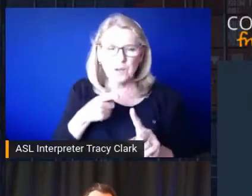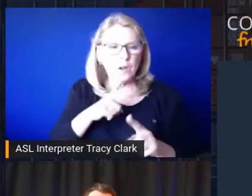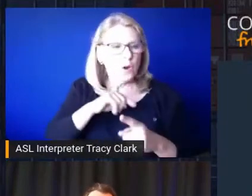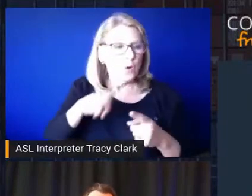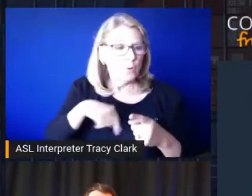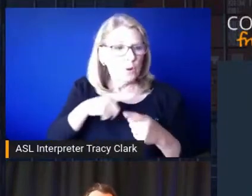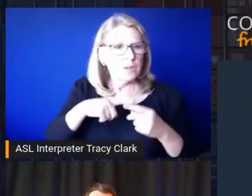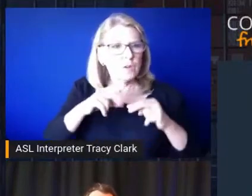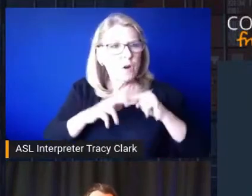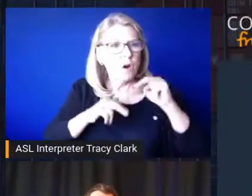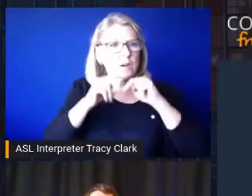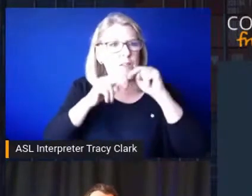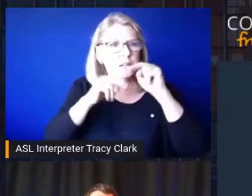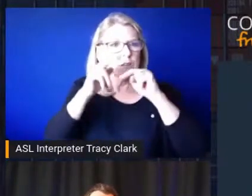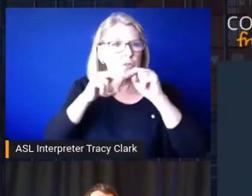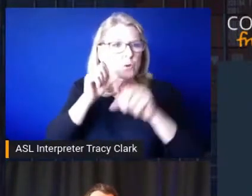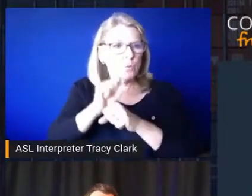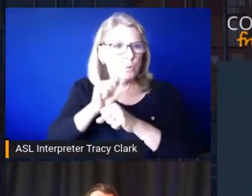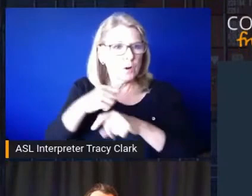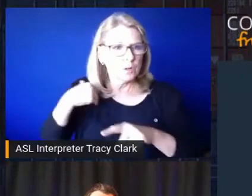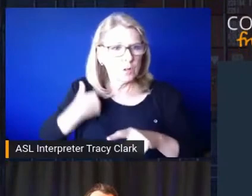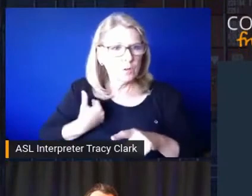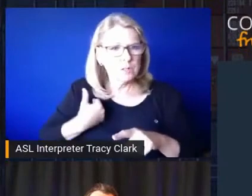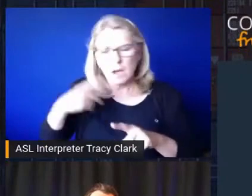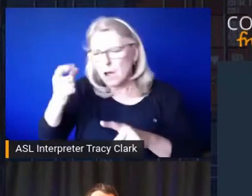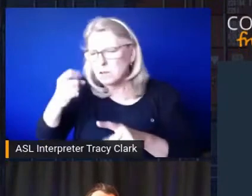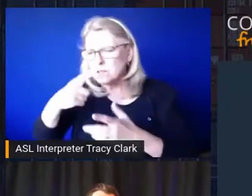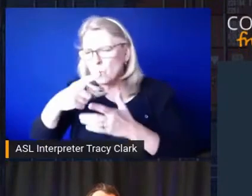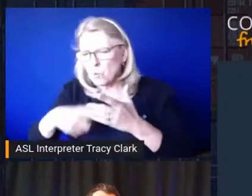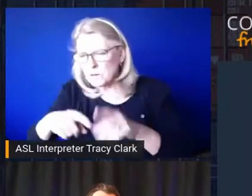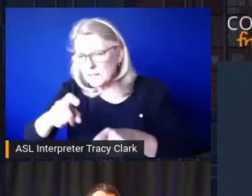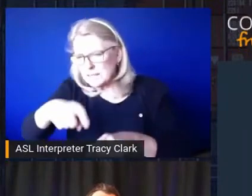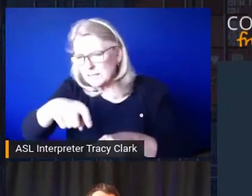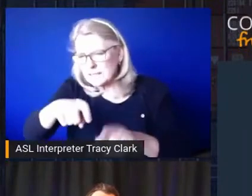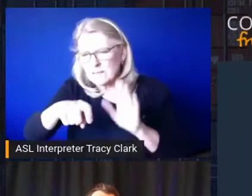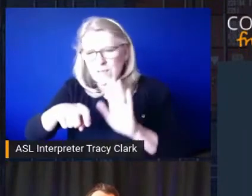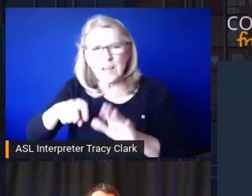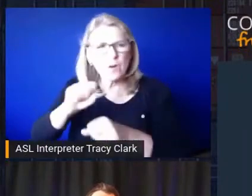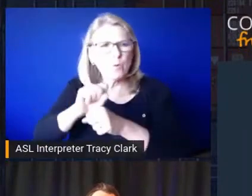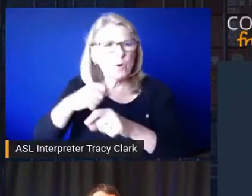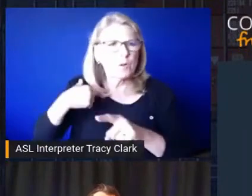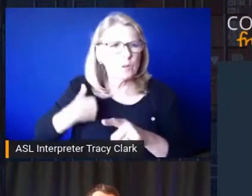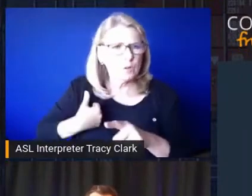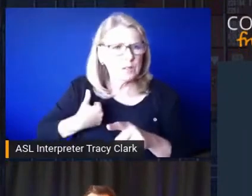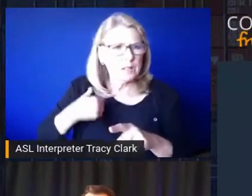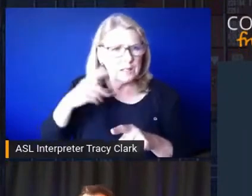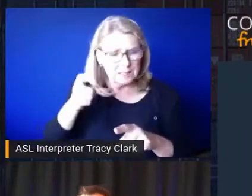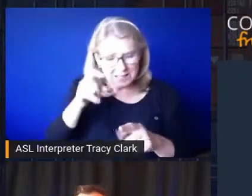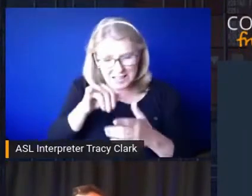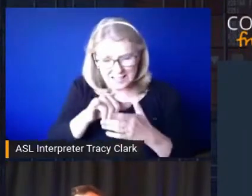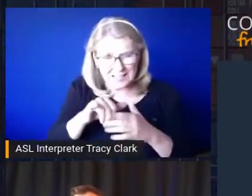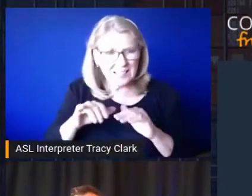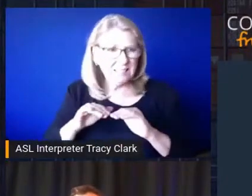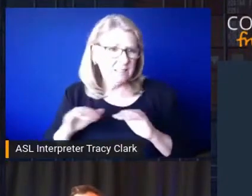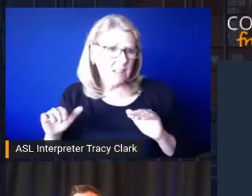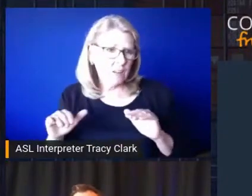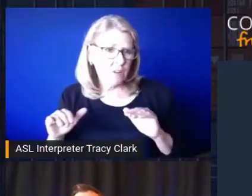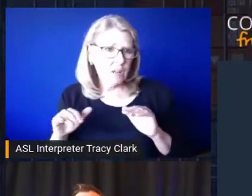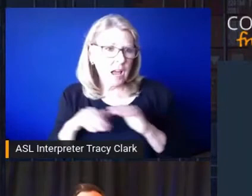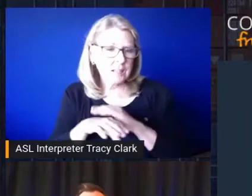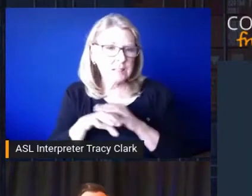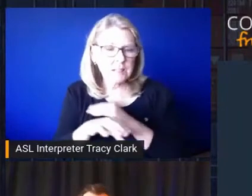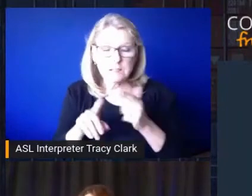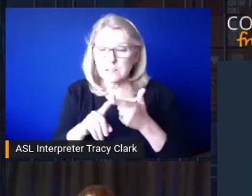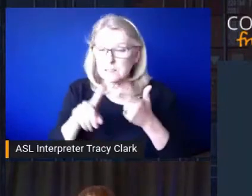what are the actual needs that workload needs underneath. Does it need root level access? Does it need privileged access? If it doesn't,